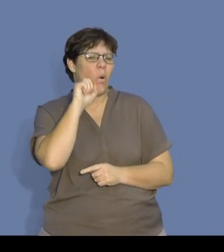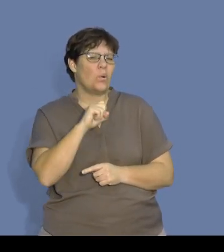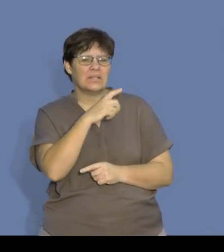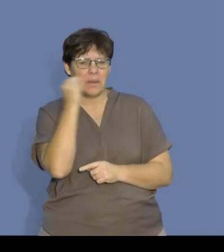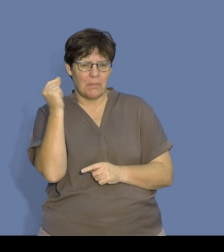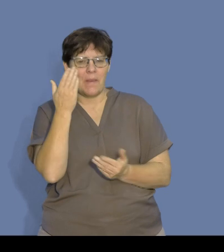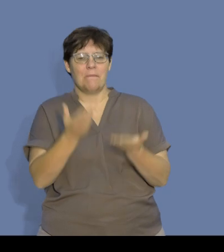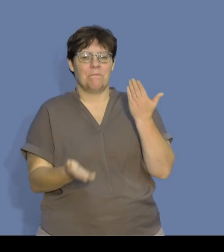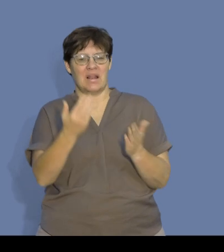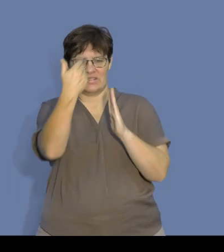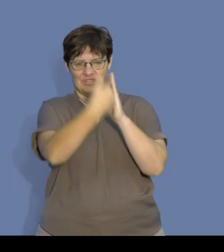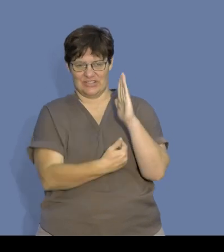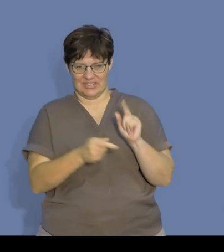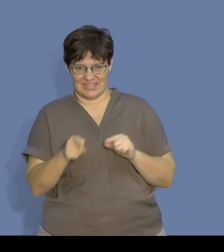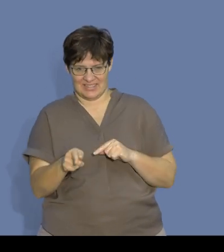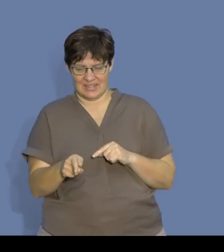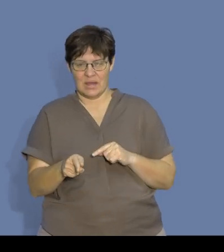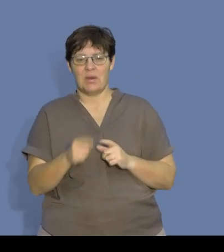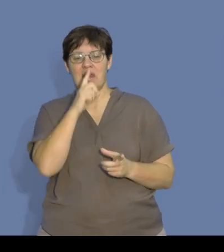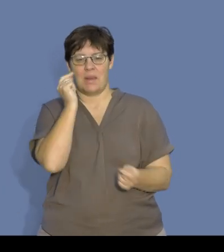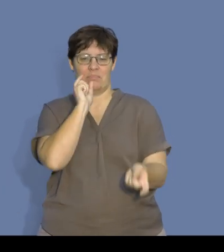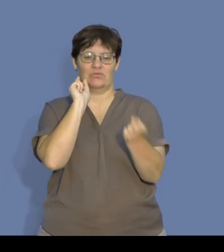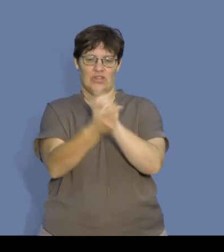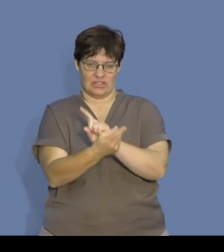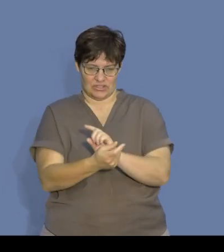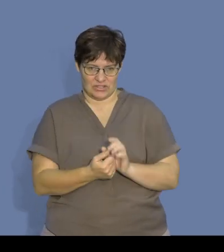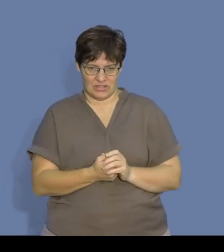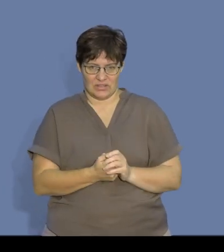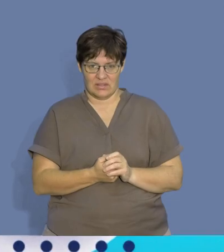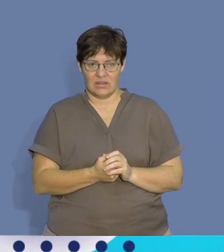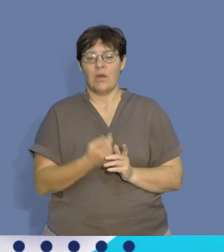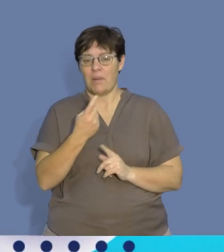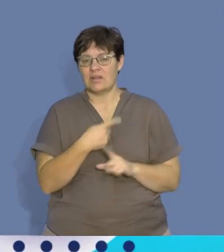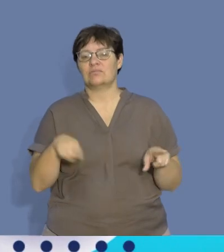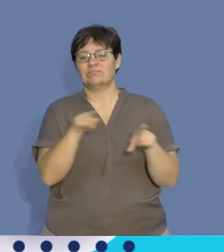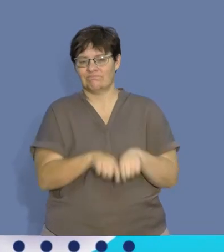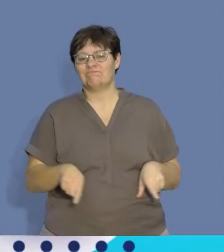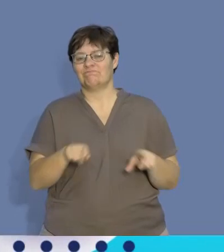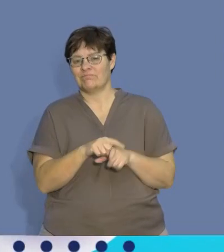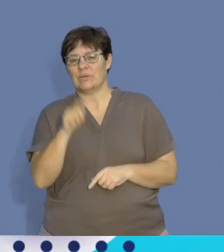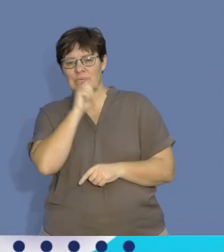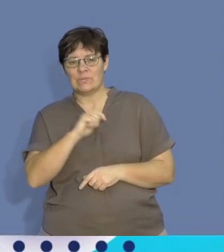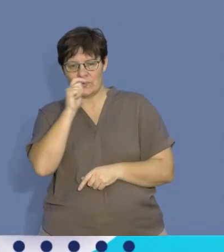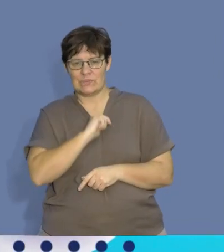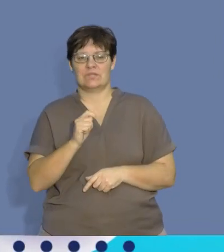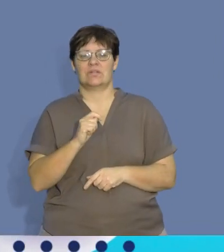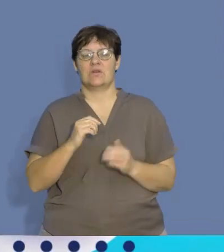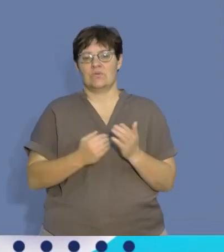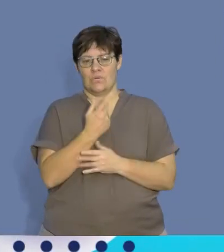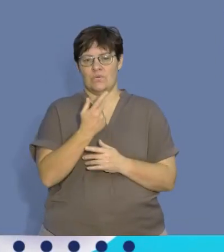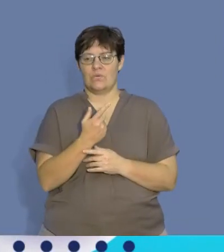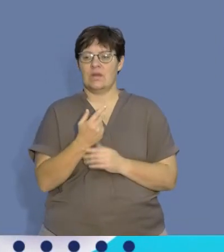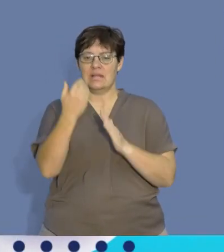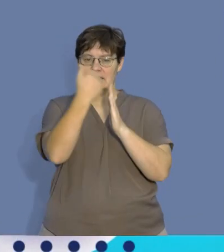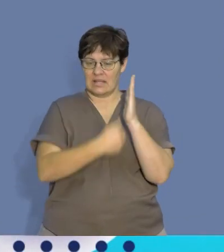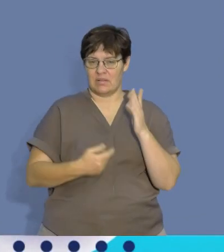the balance sheet, but remember the name has now changed and we need to get used to the new terminology, statement